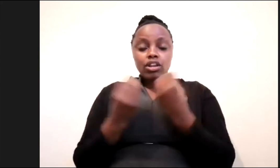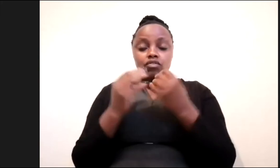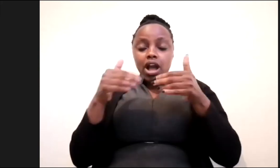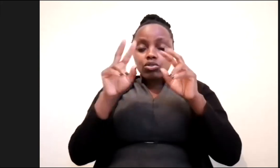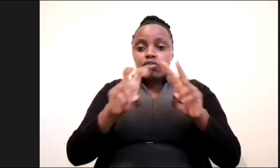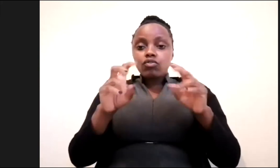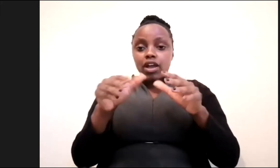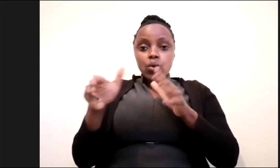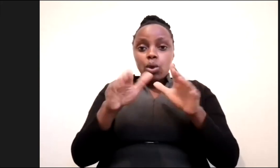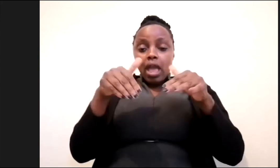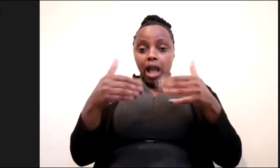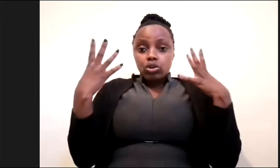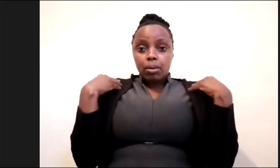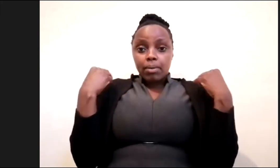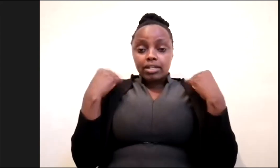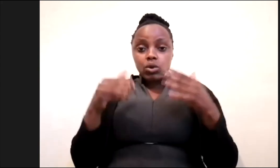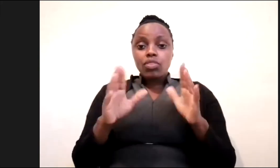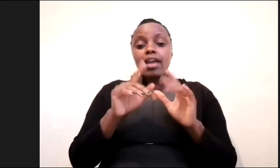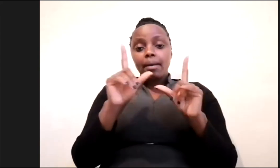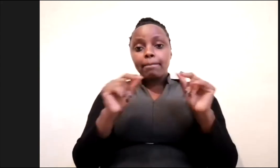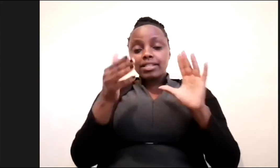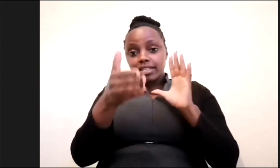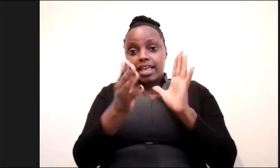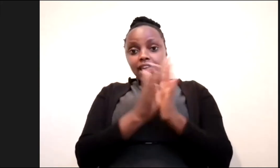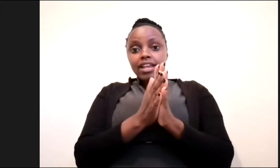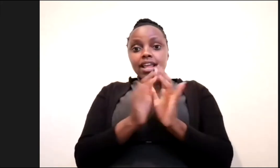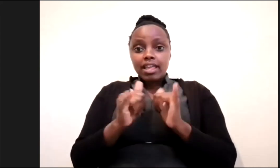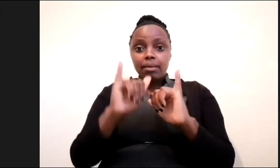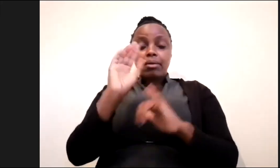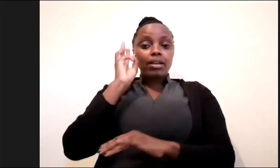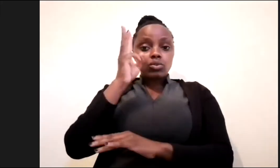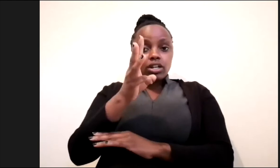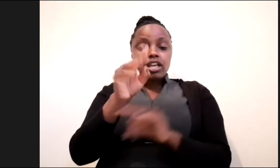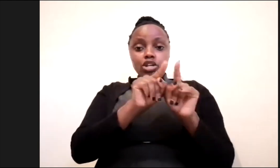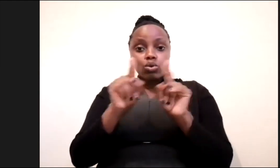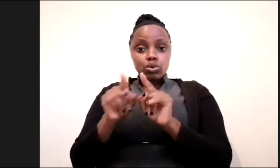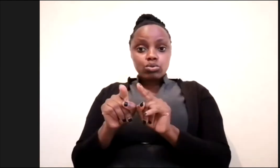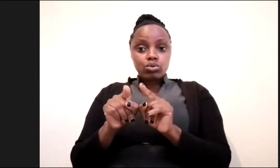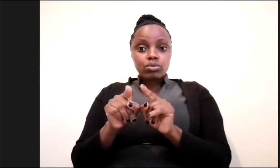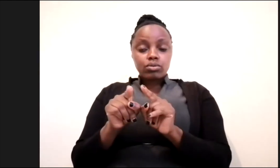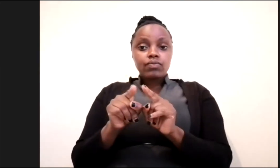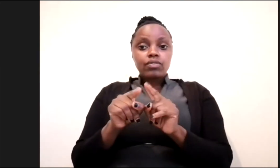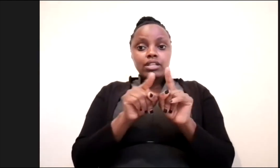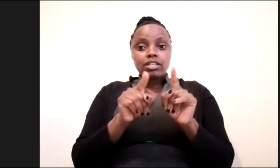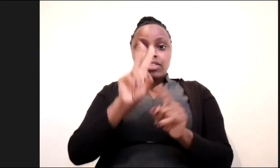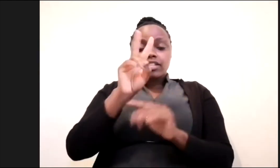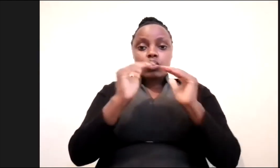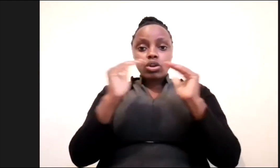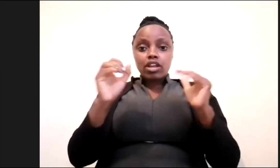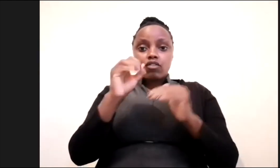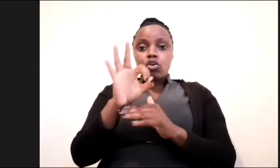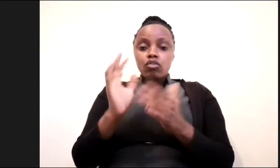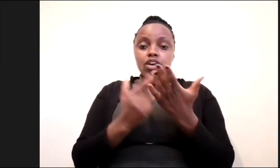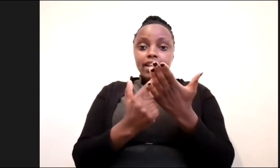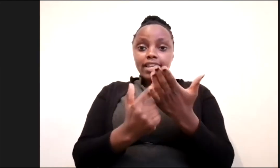solutions. The text is there, so we have to implement it. And also, a second level of dialogue is the one between